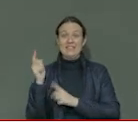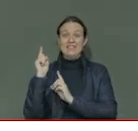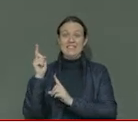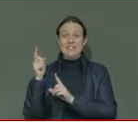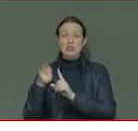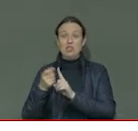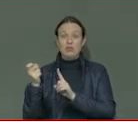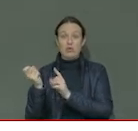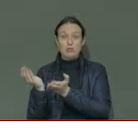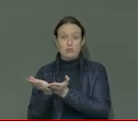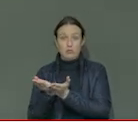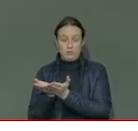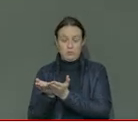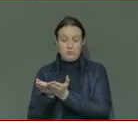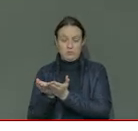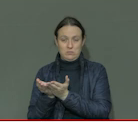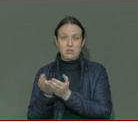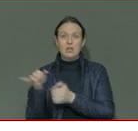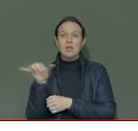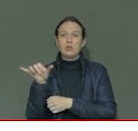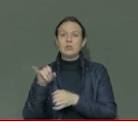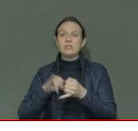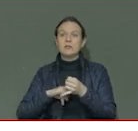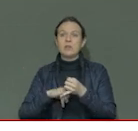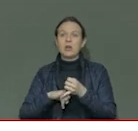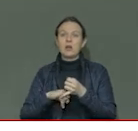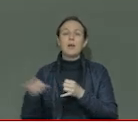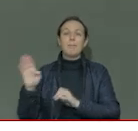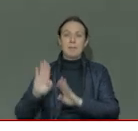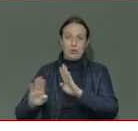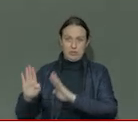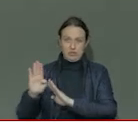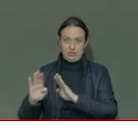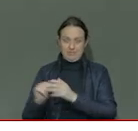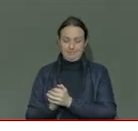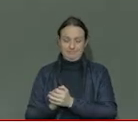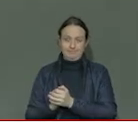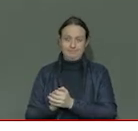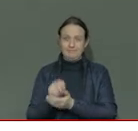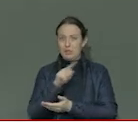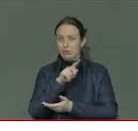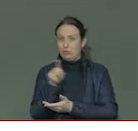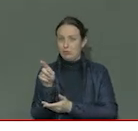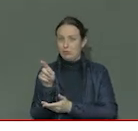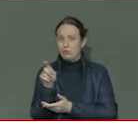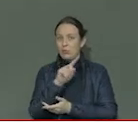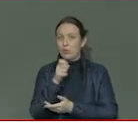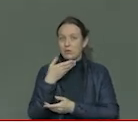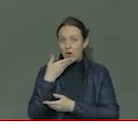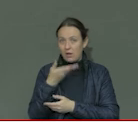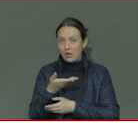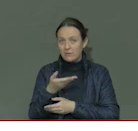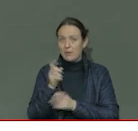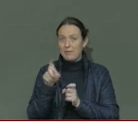school, what subject? Biology. So guys, when you are answering, I want you to say